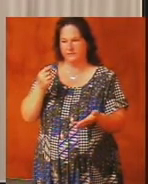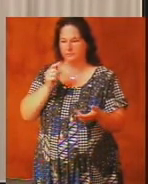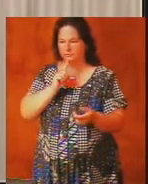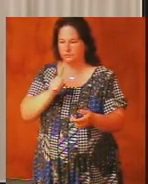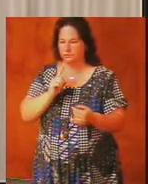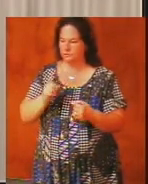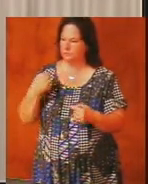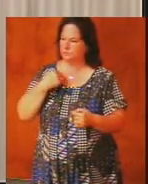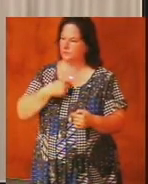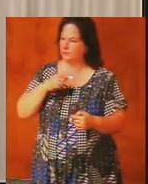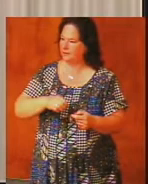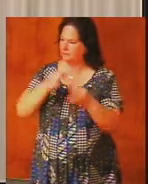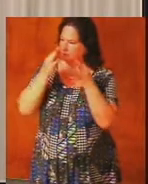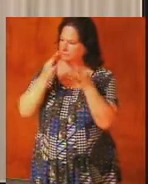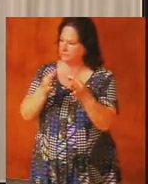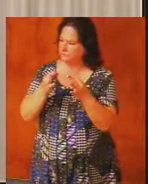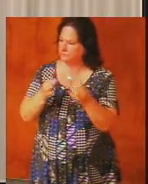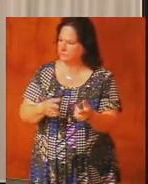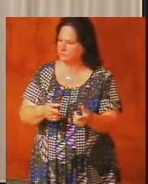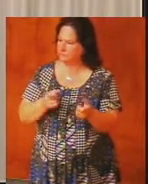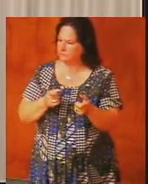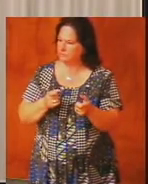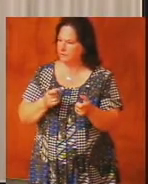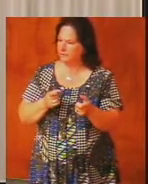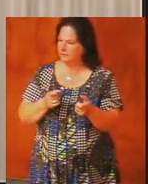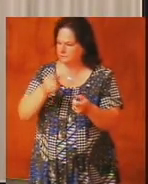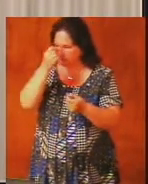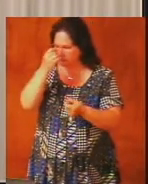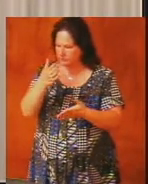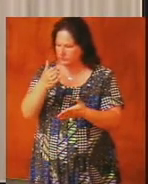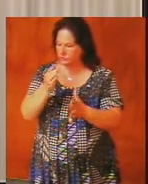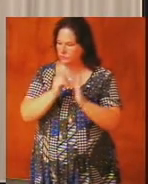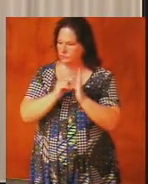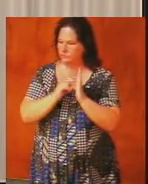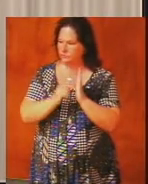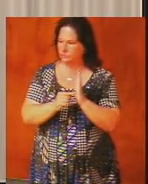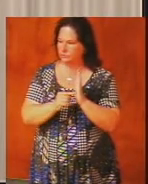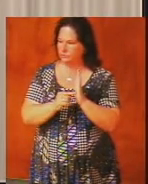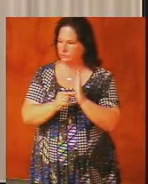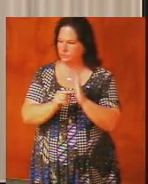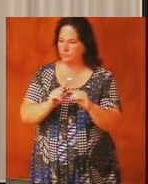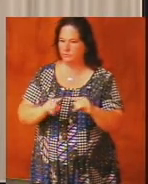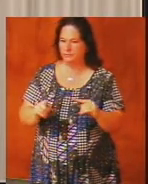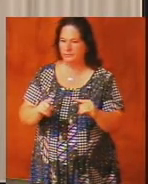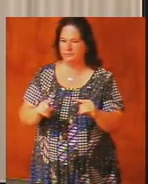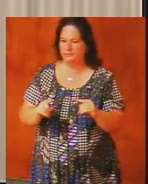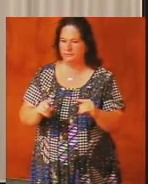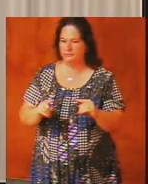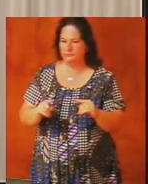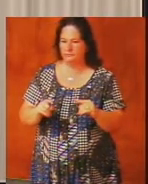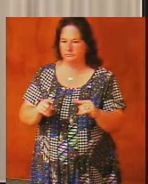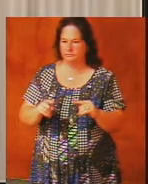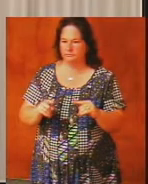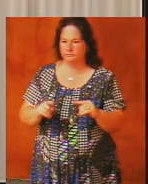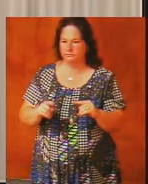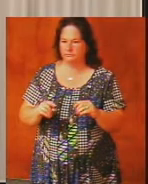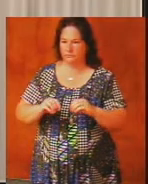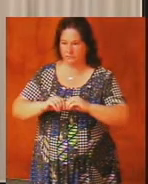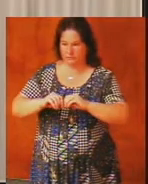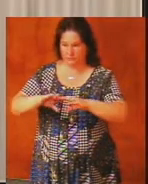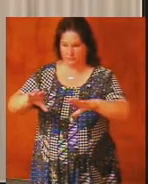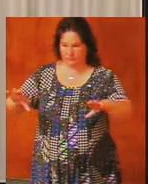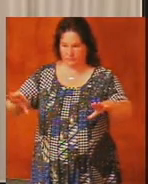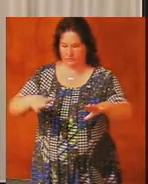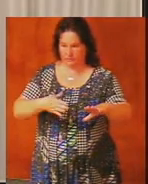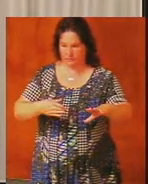Certainly, we need to focus on the immediate context of a verse, but then we've got to